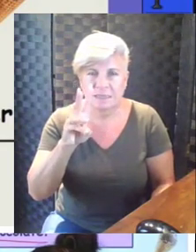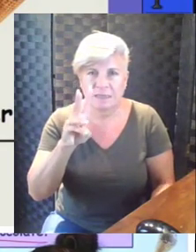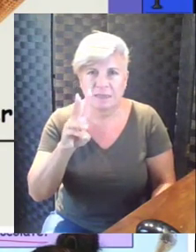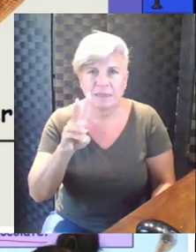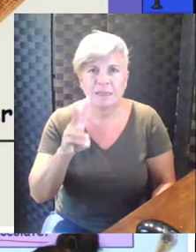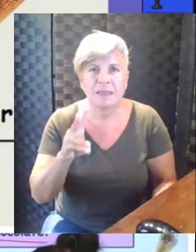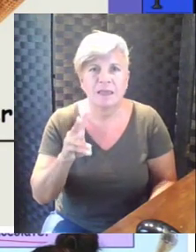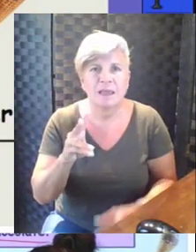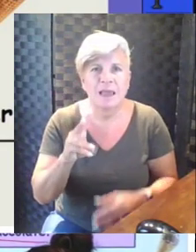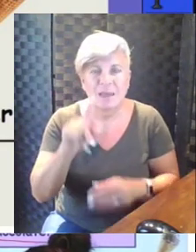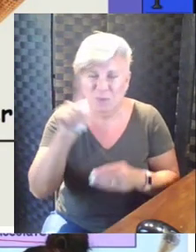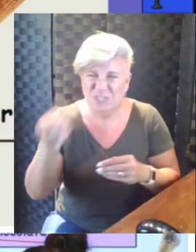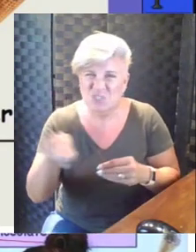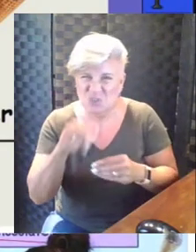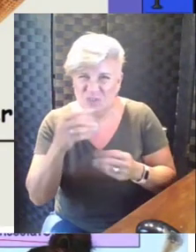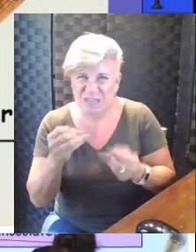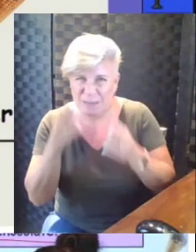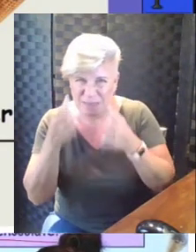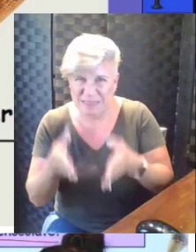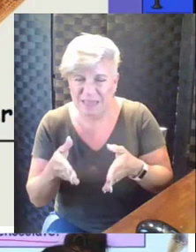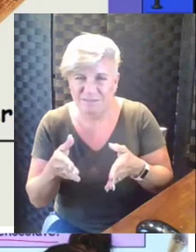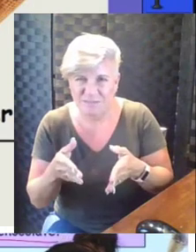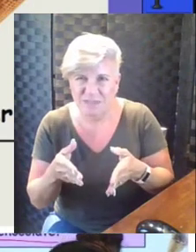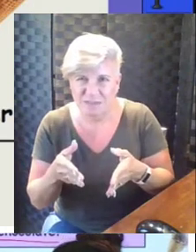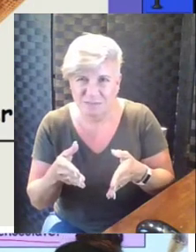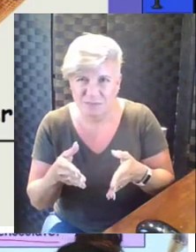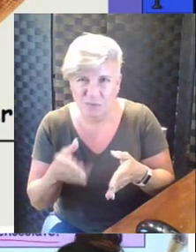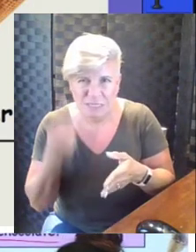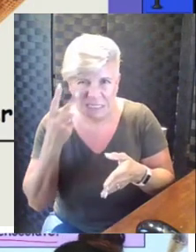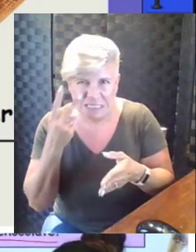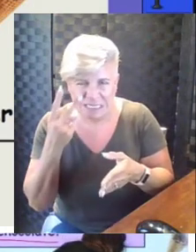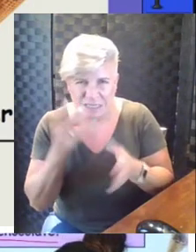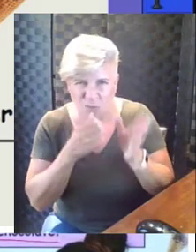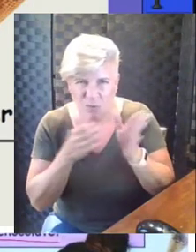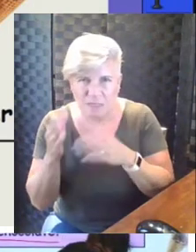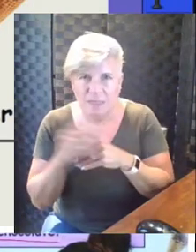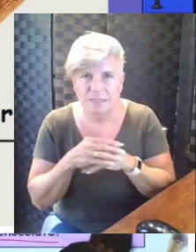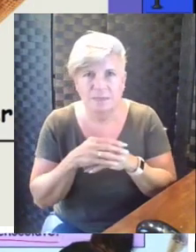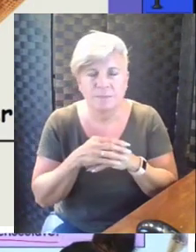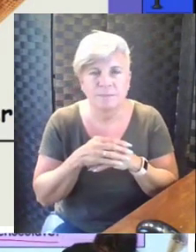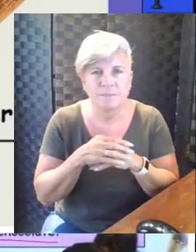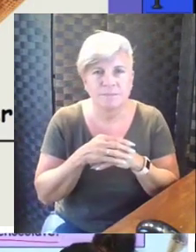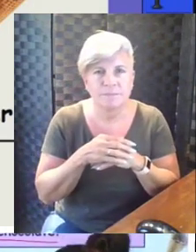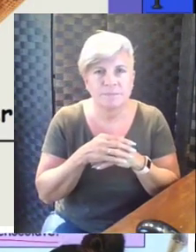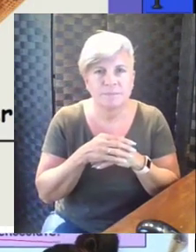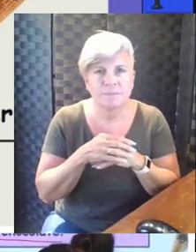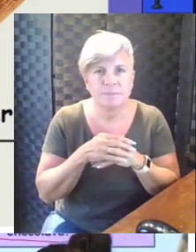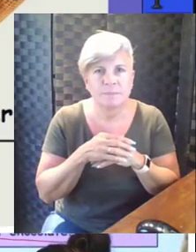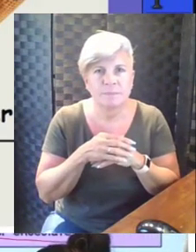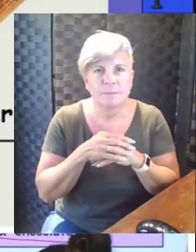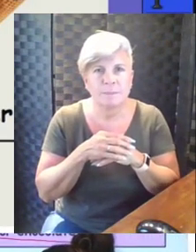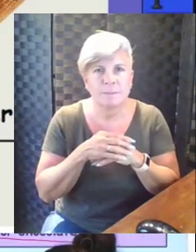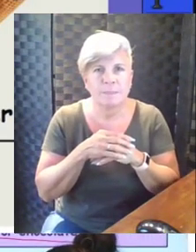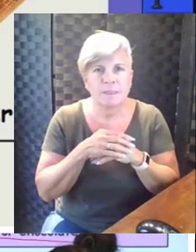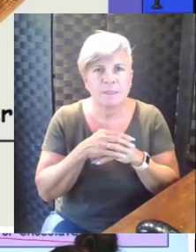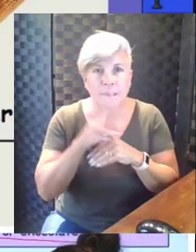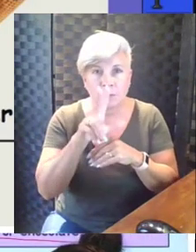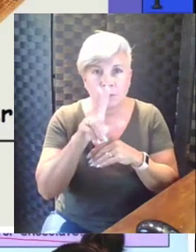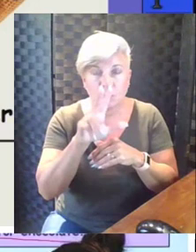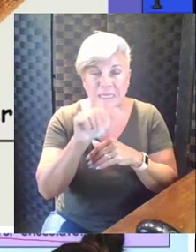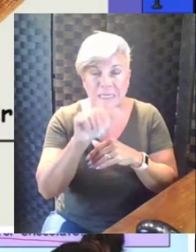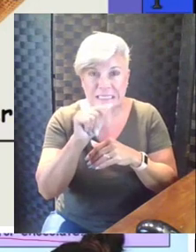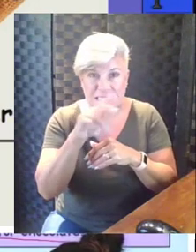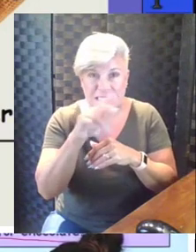6. And I like to circle how many I have left so that I can keep it organized. And then I'm going to take away my 3